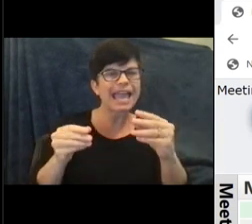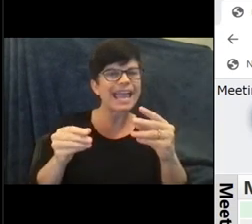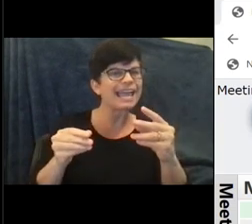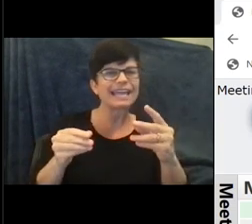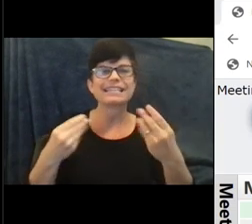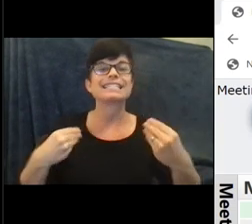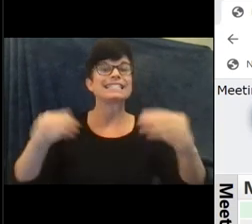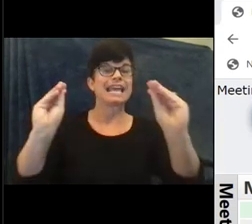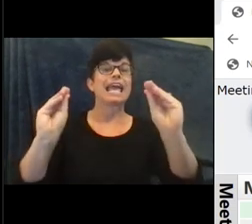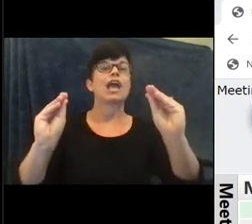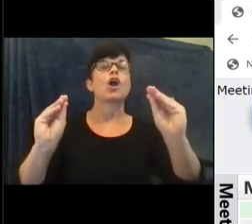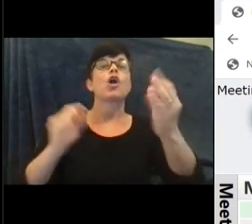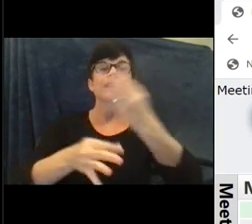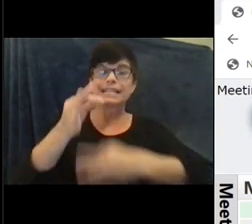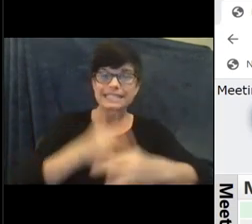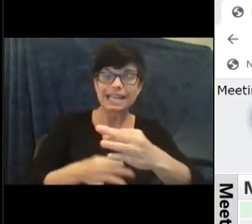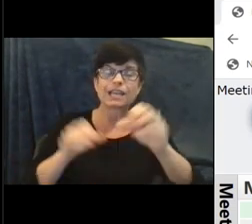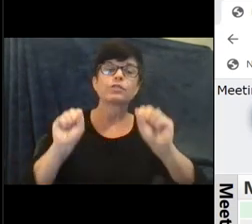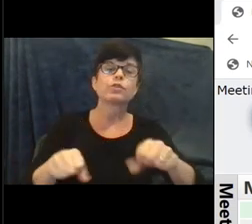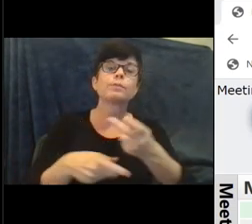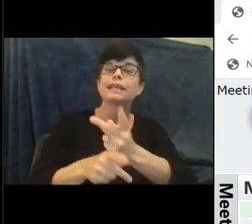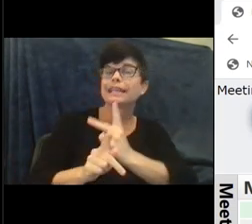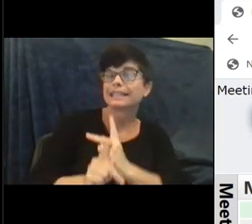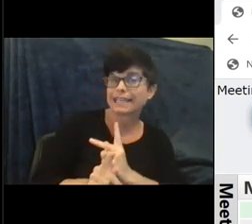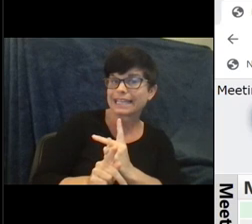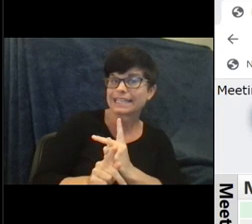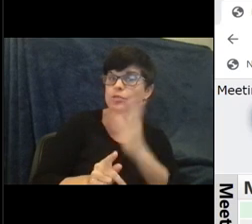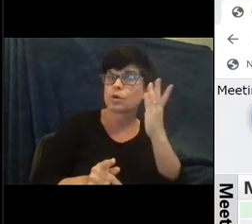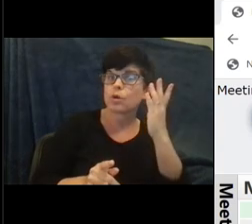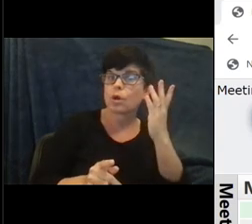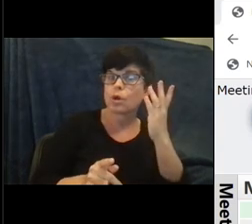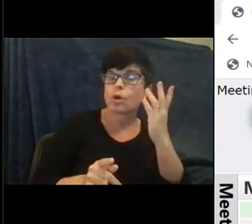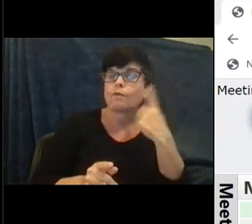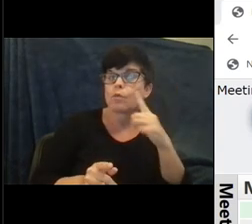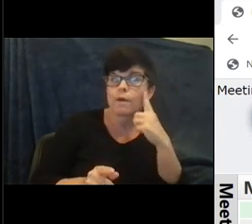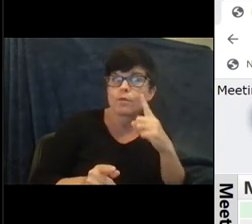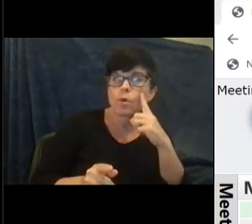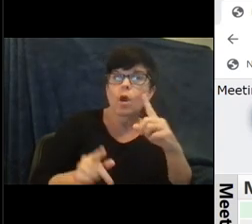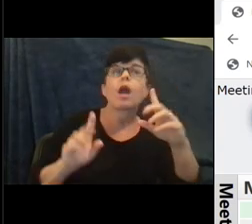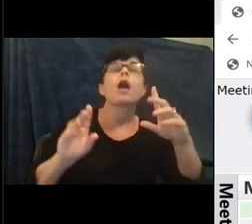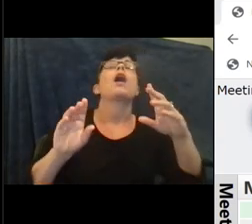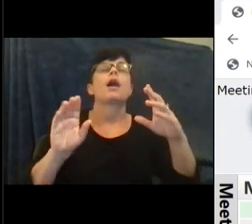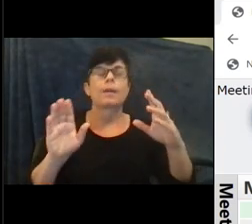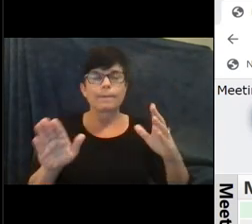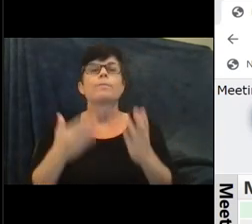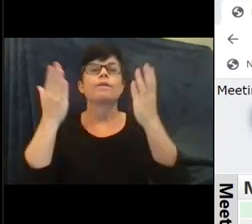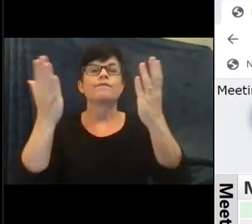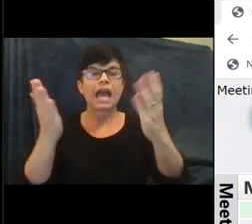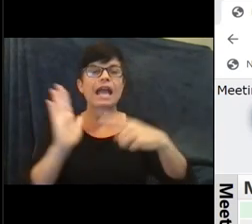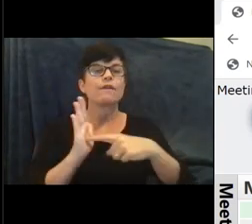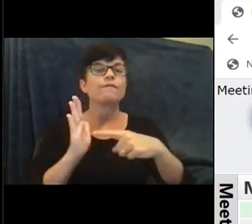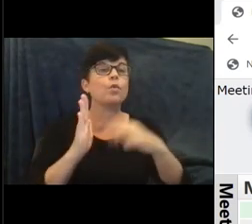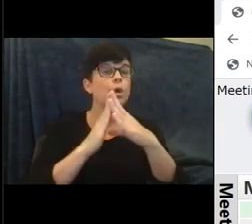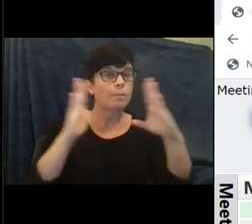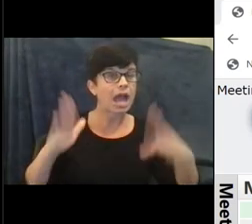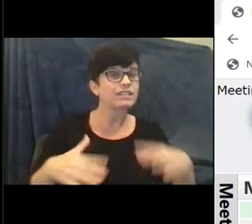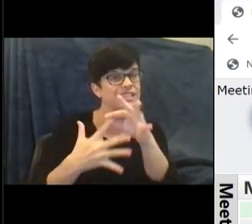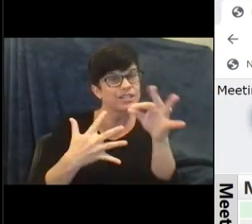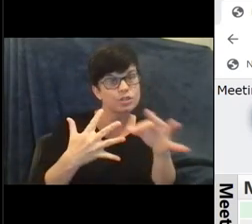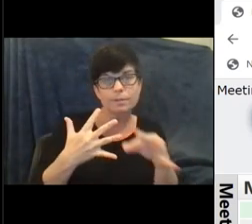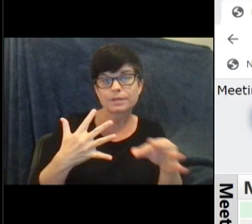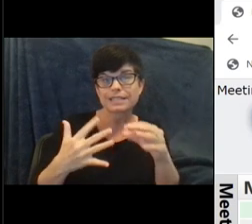lease to provide for development of affordable housing. So it's just another option that has become, to the extent that it wasn't